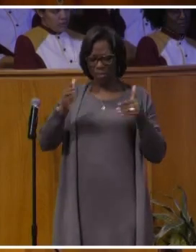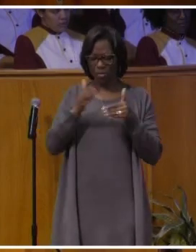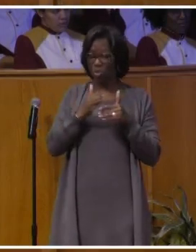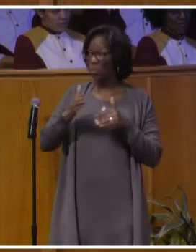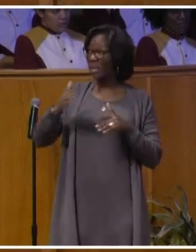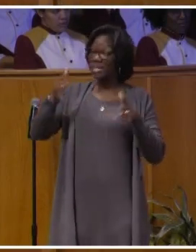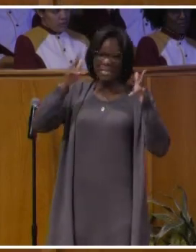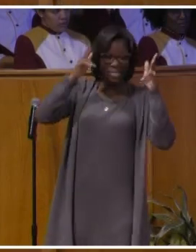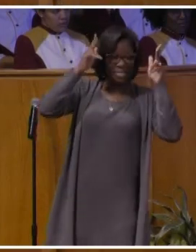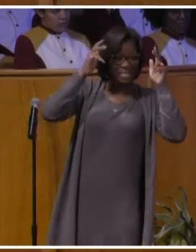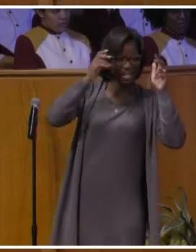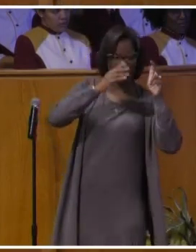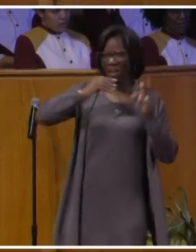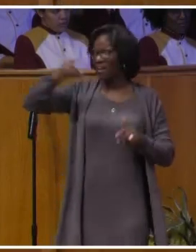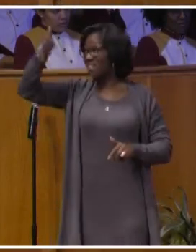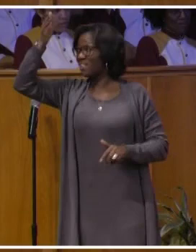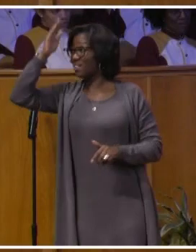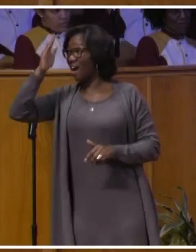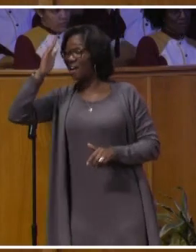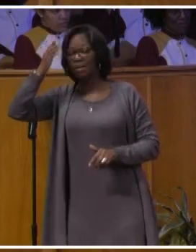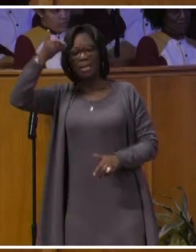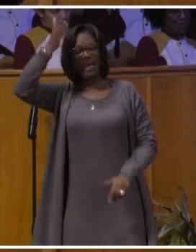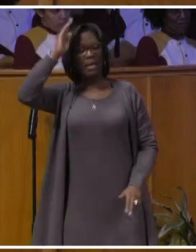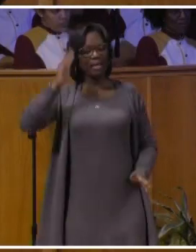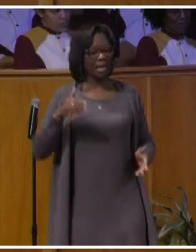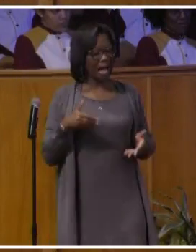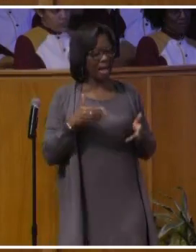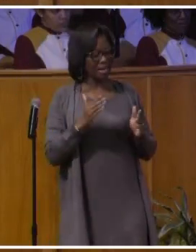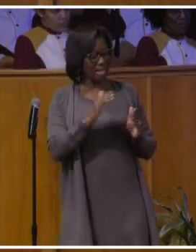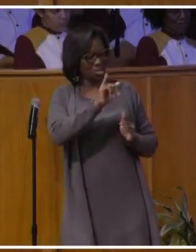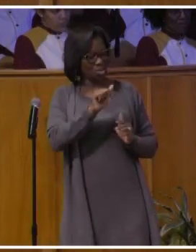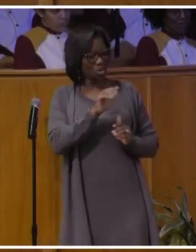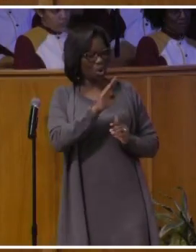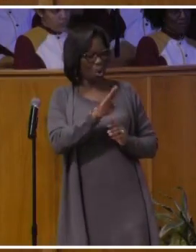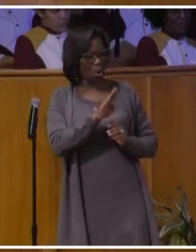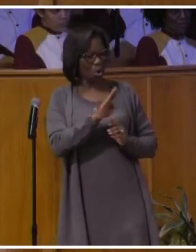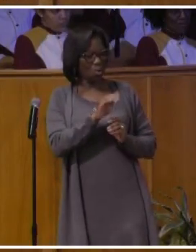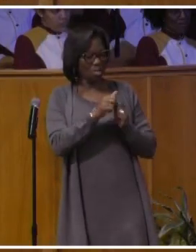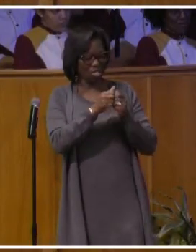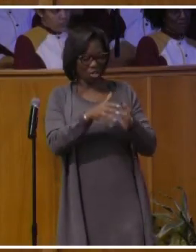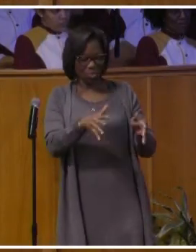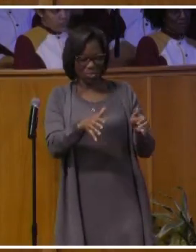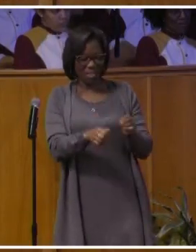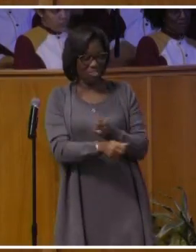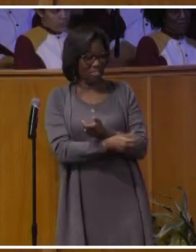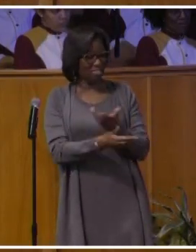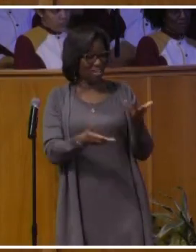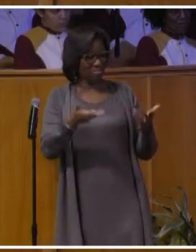God, God allows Job to lose everything.